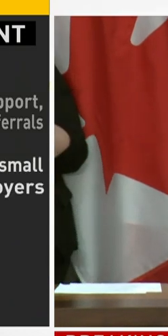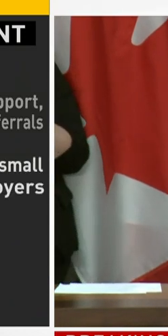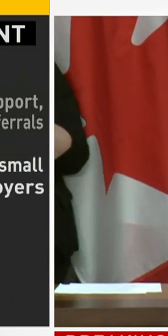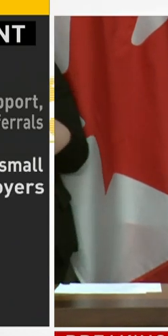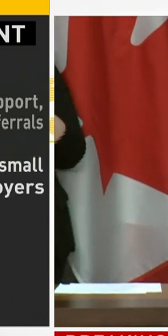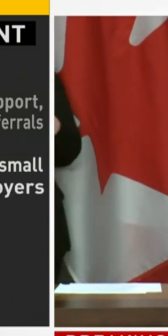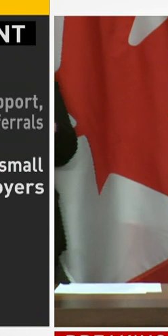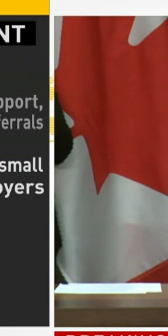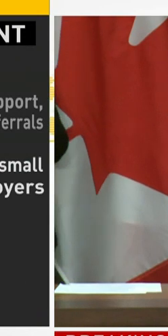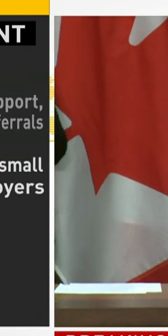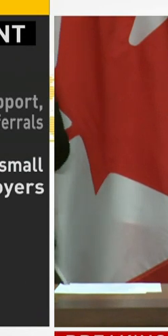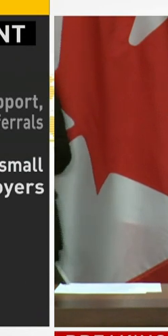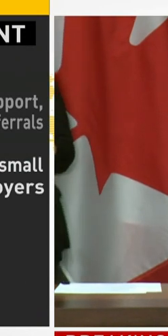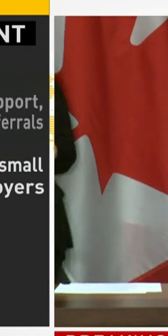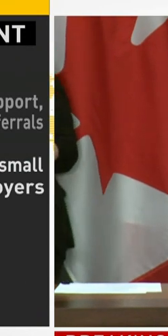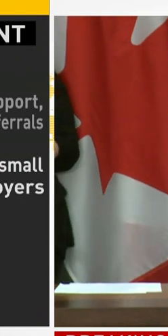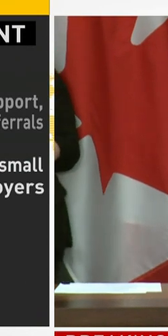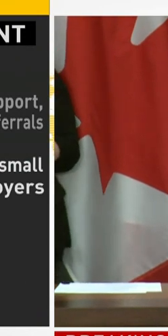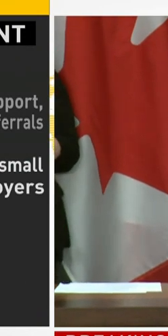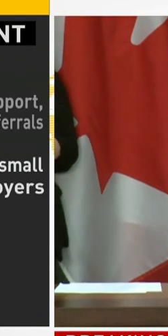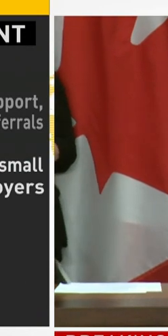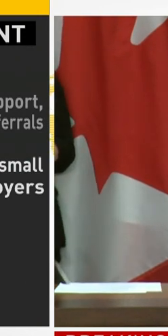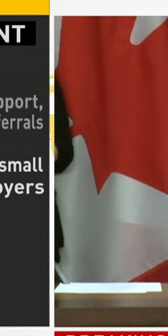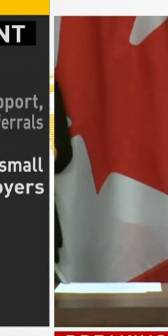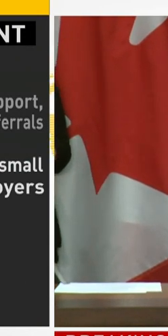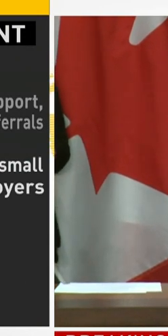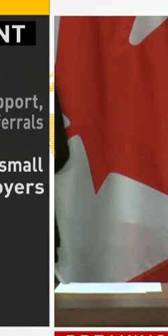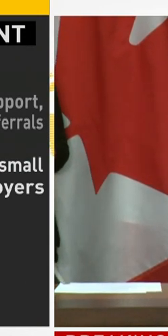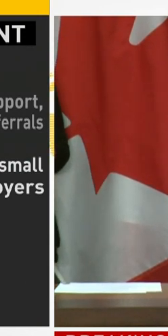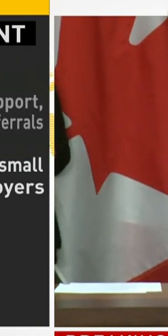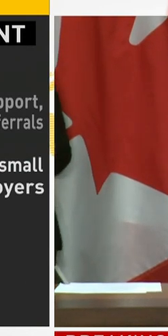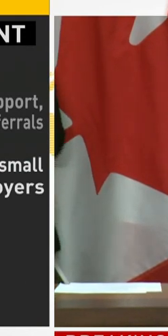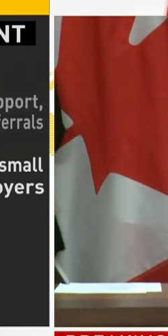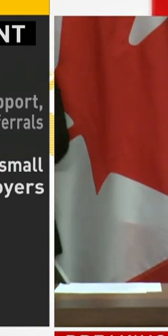future because things are changing every day.